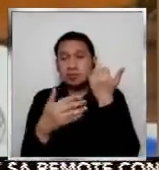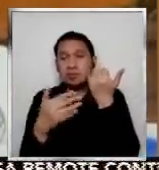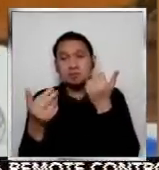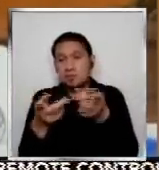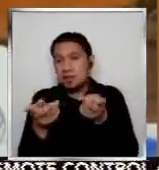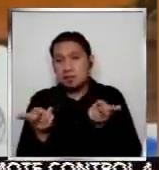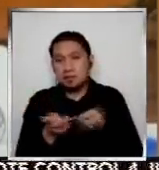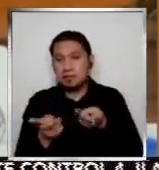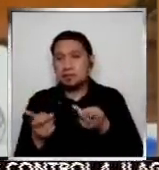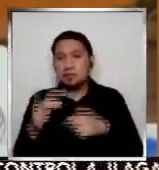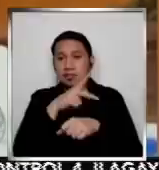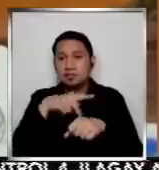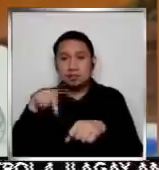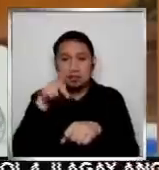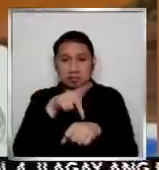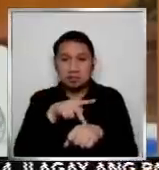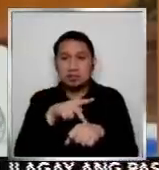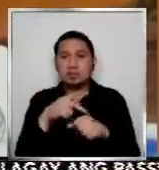Quarantine.